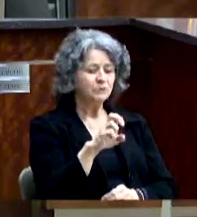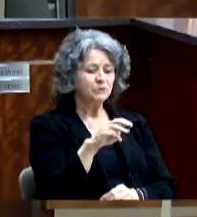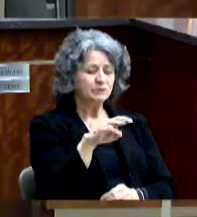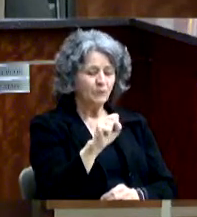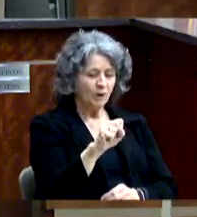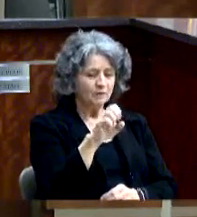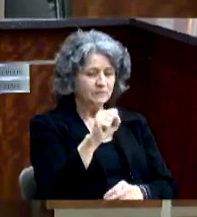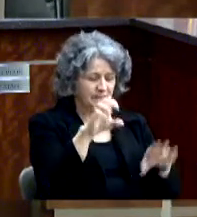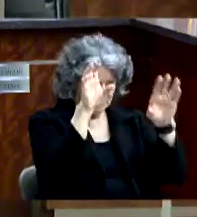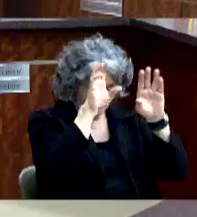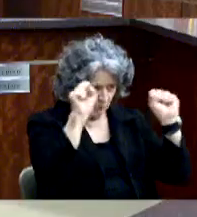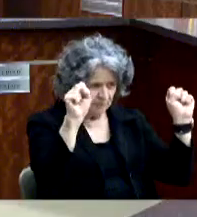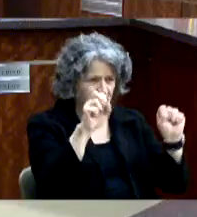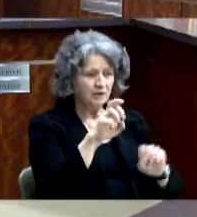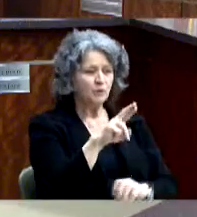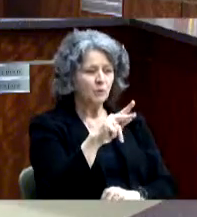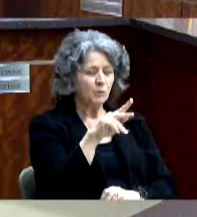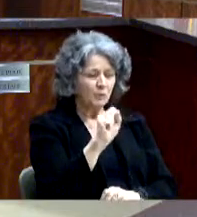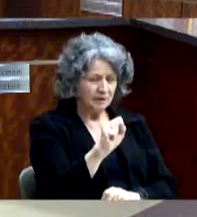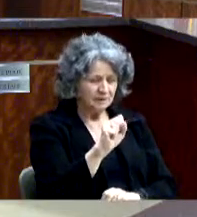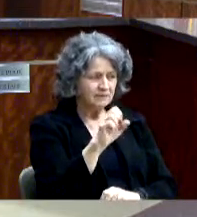Yes.